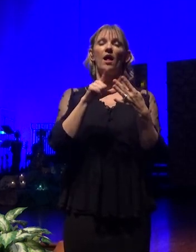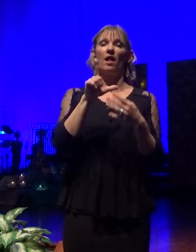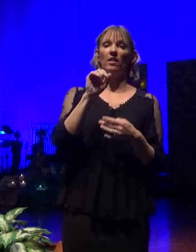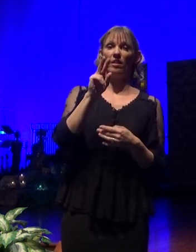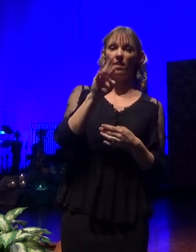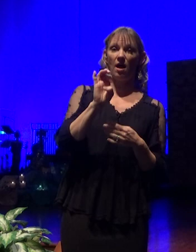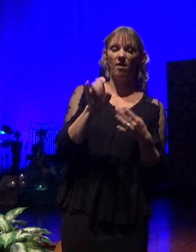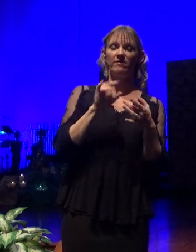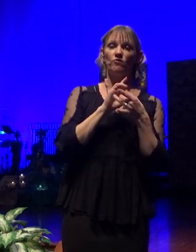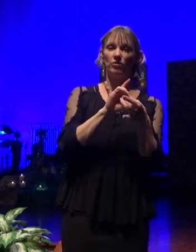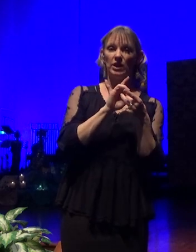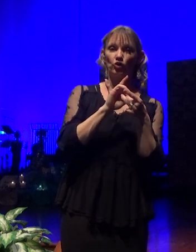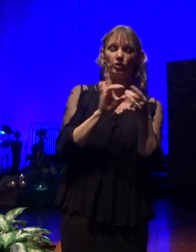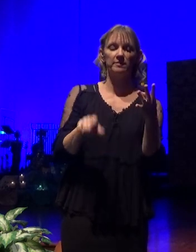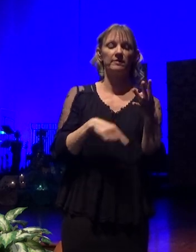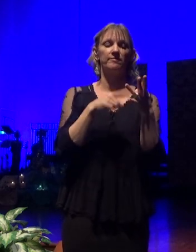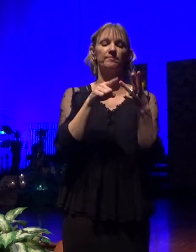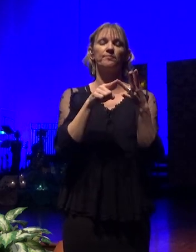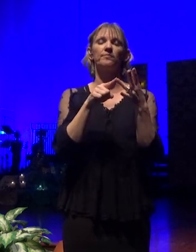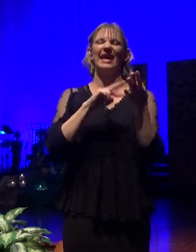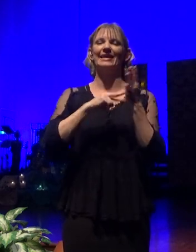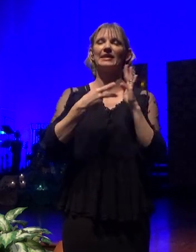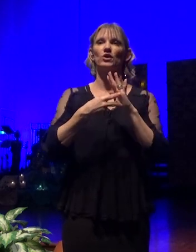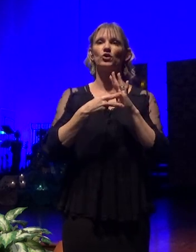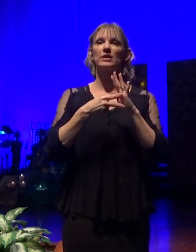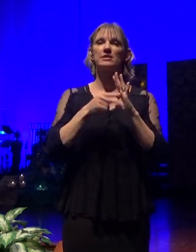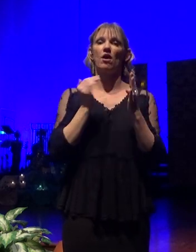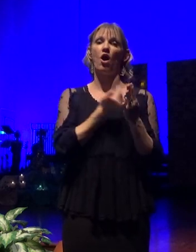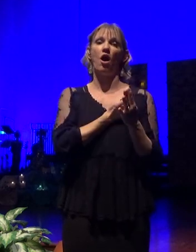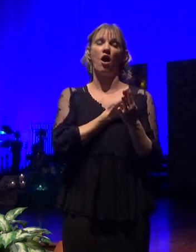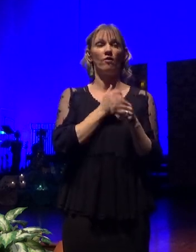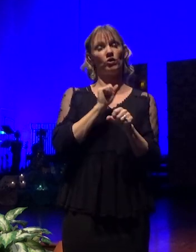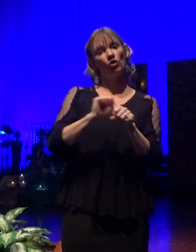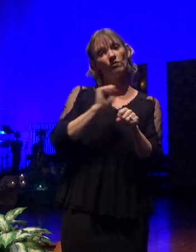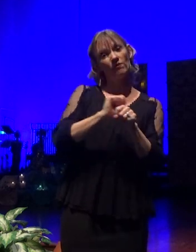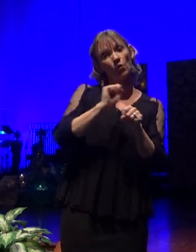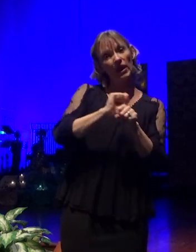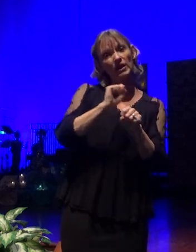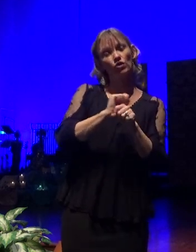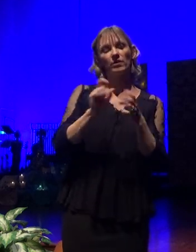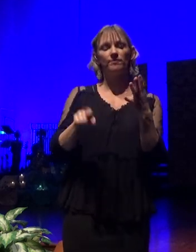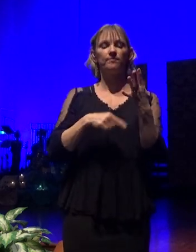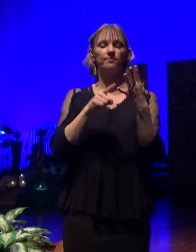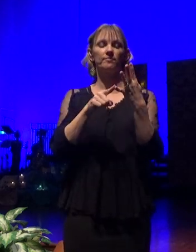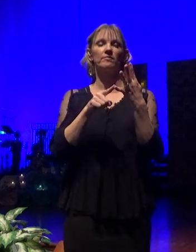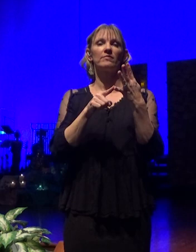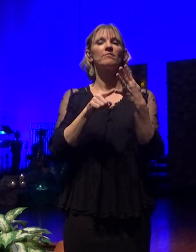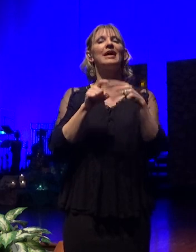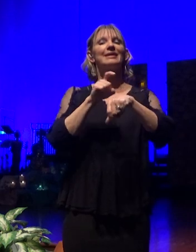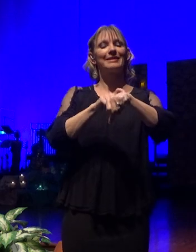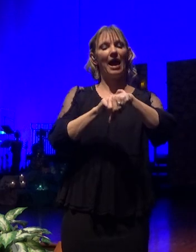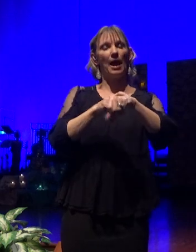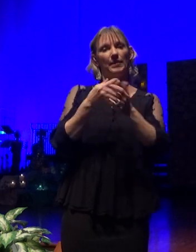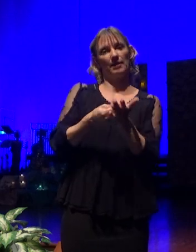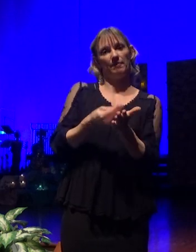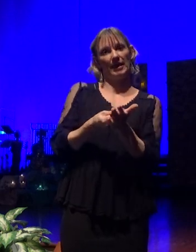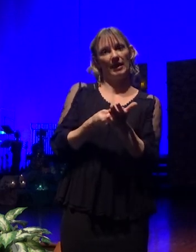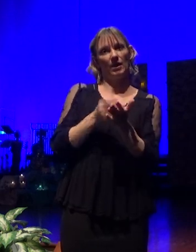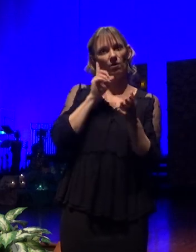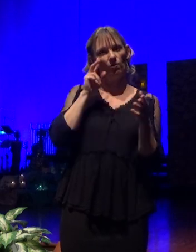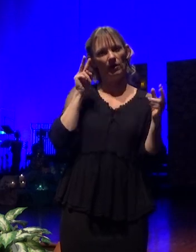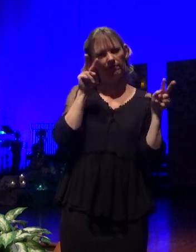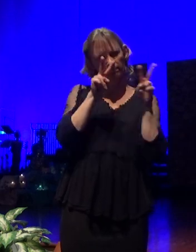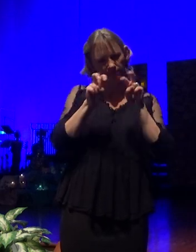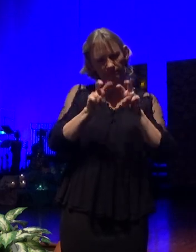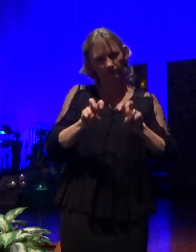and relationships. We look at our intentions around our vocation, and we look at our intentions around time and money. And we cast